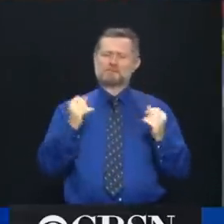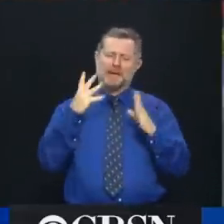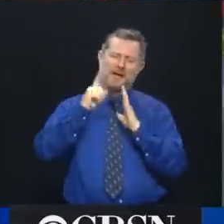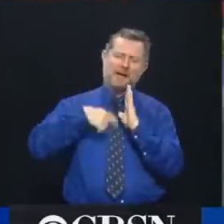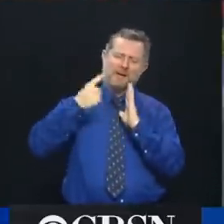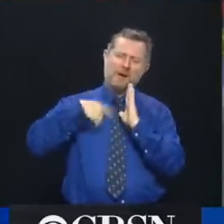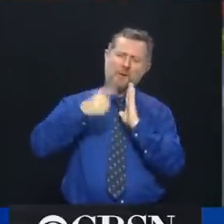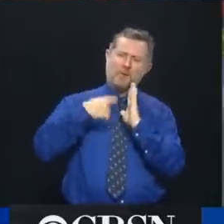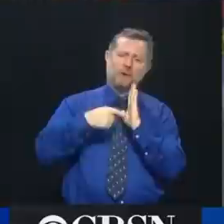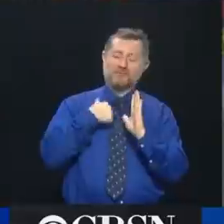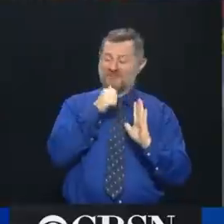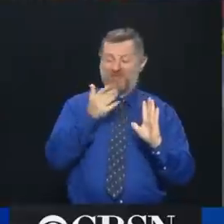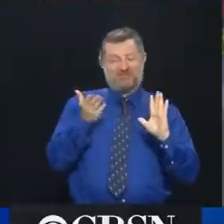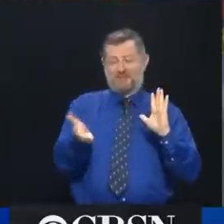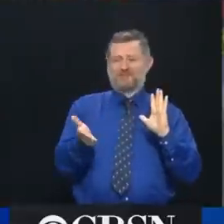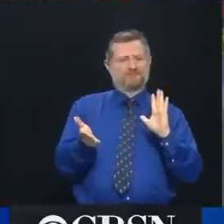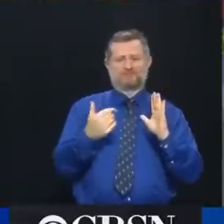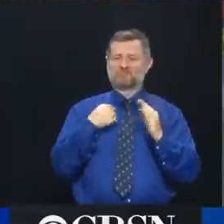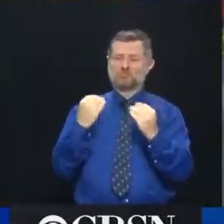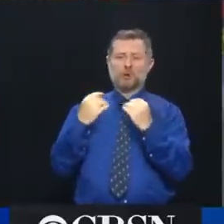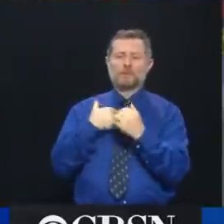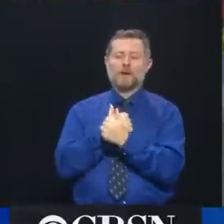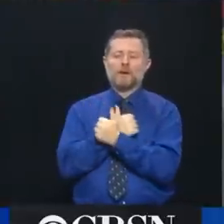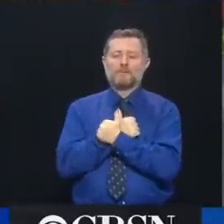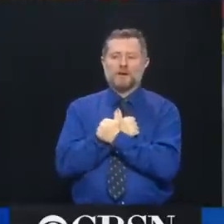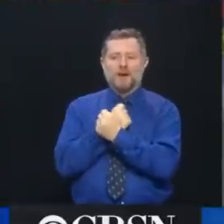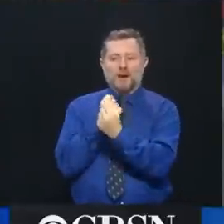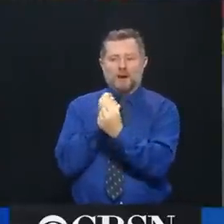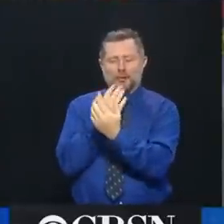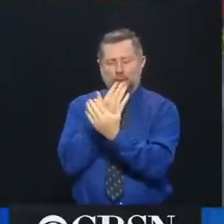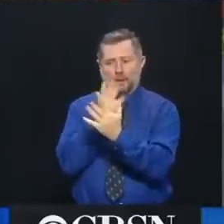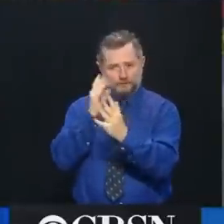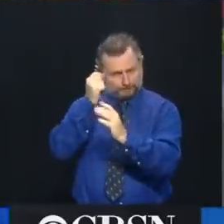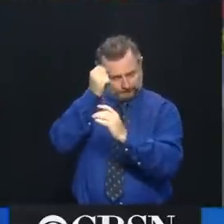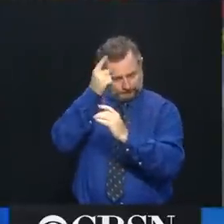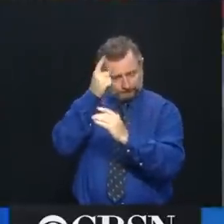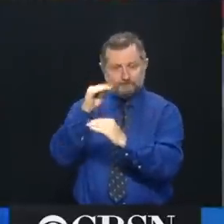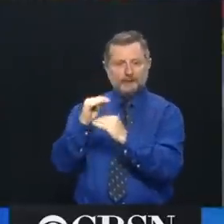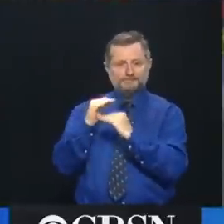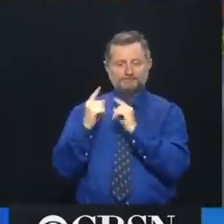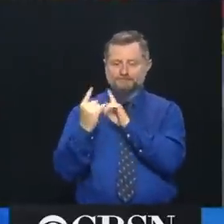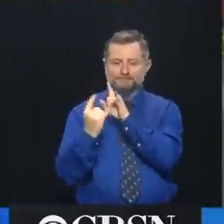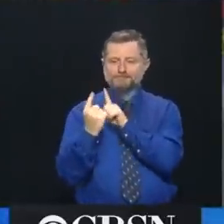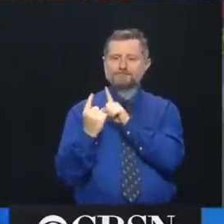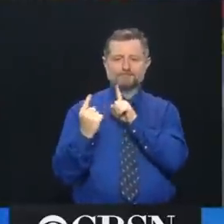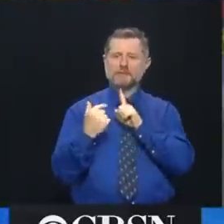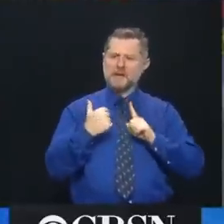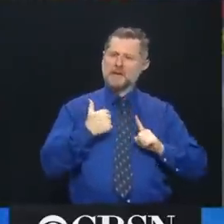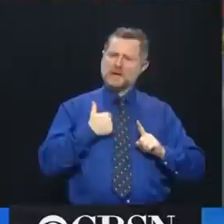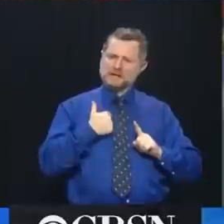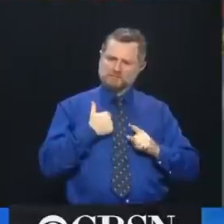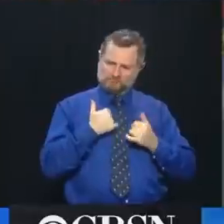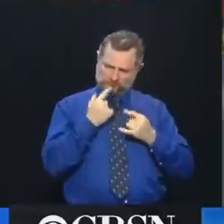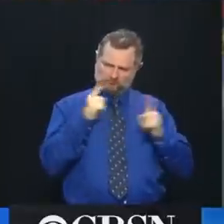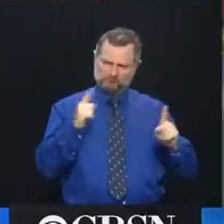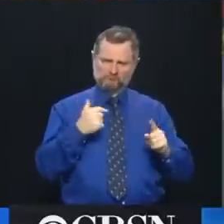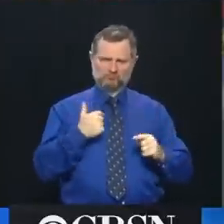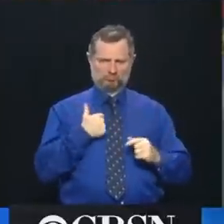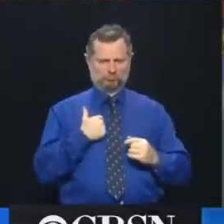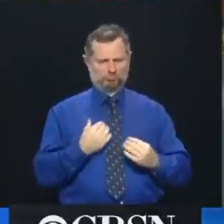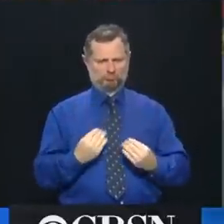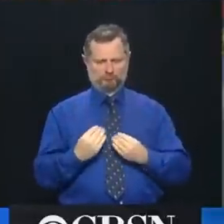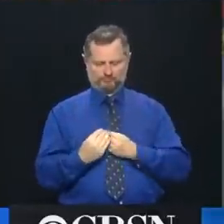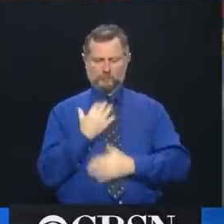they taught me unconditional love i share those influences you can understand the depth of my commitment to